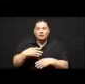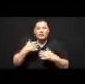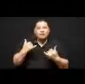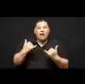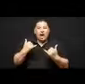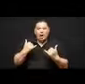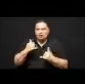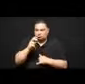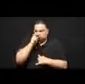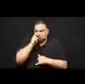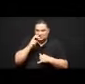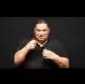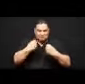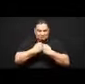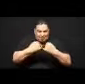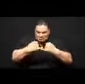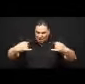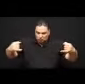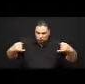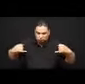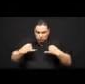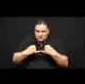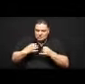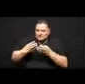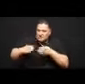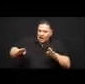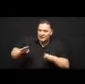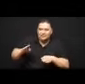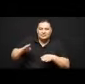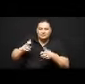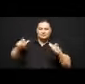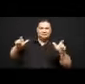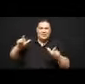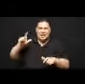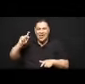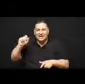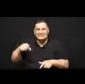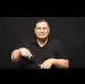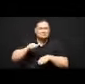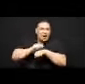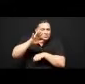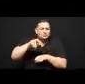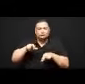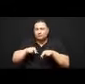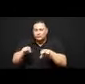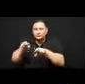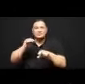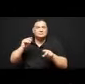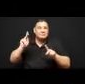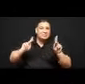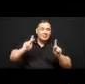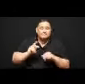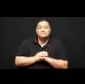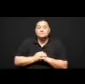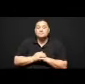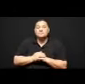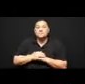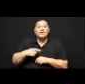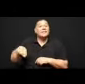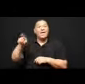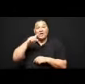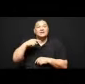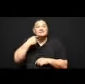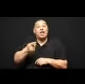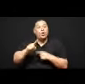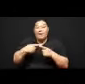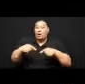of strict boundaries, divide wondrous lakes, mountains, rivers, and people. What they do tell you